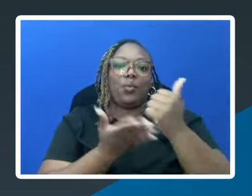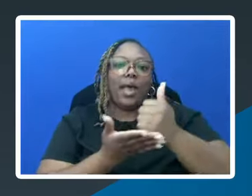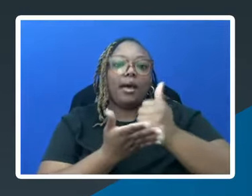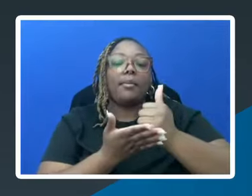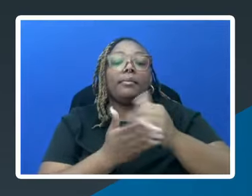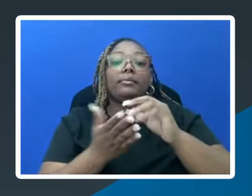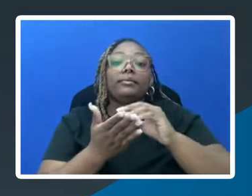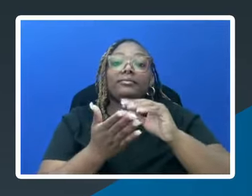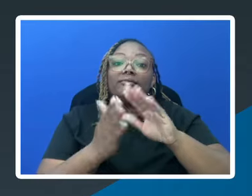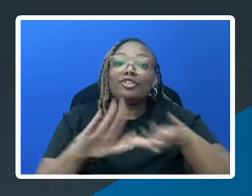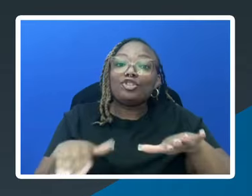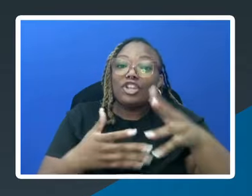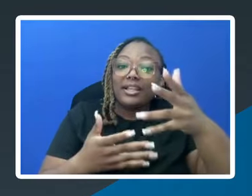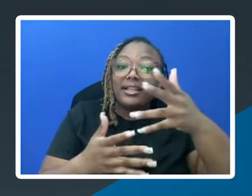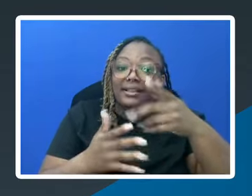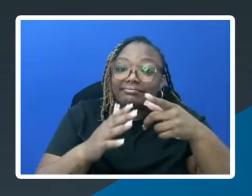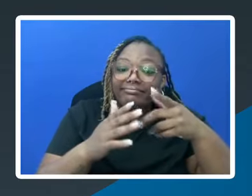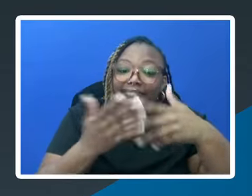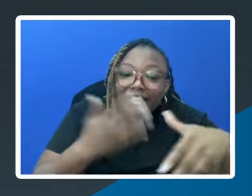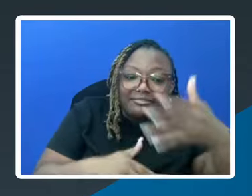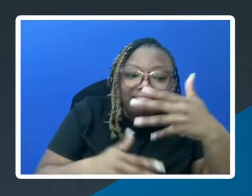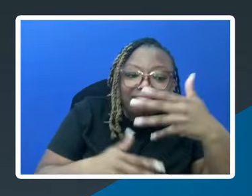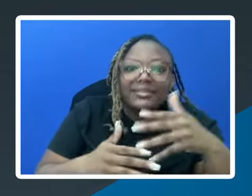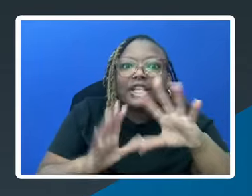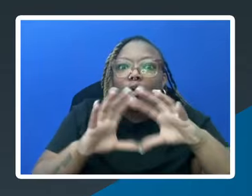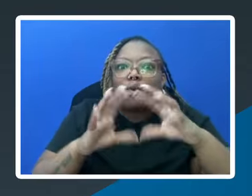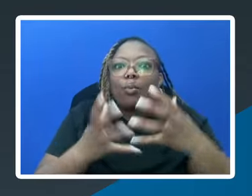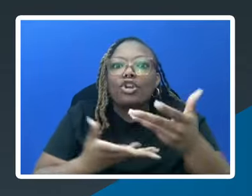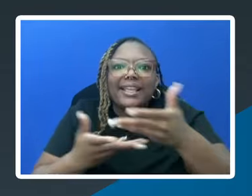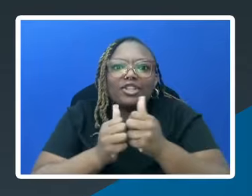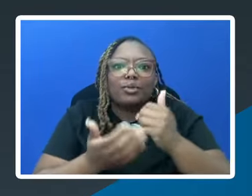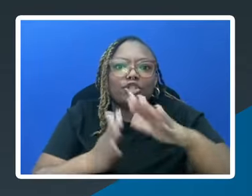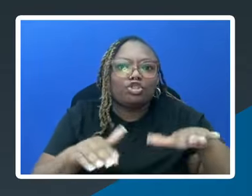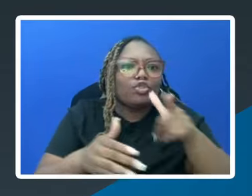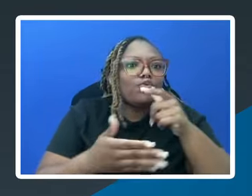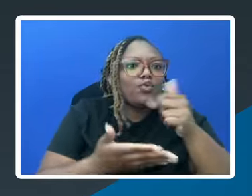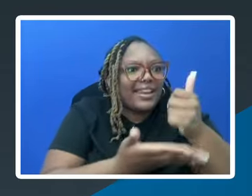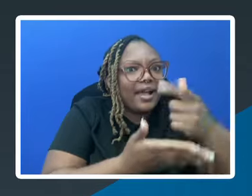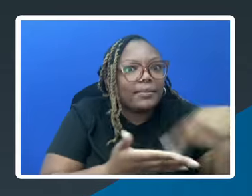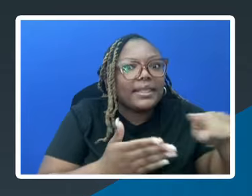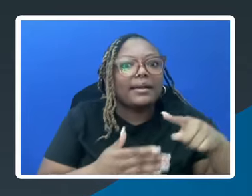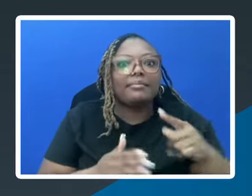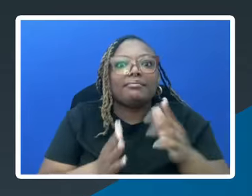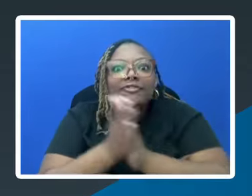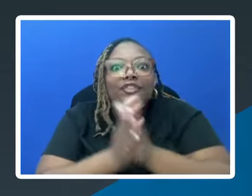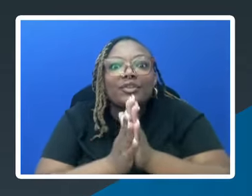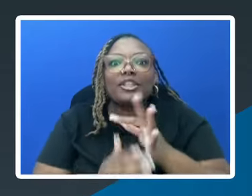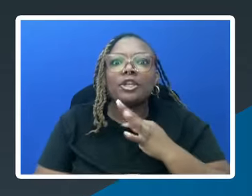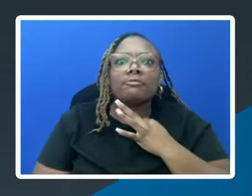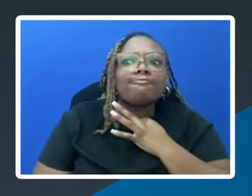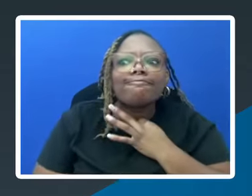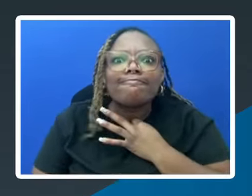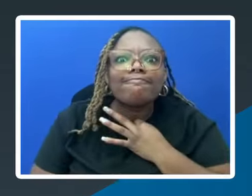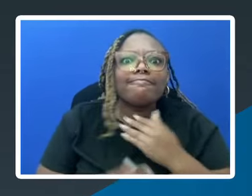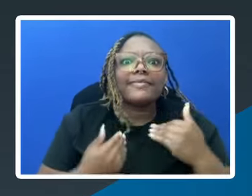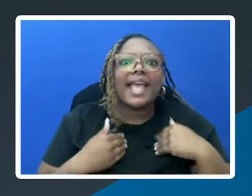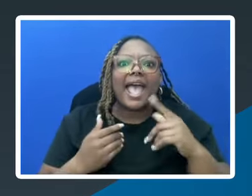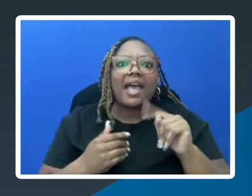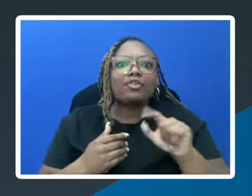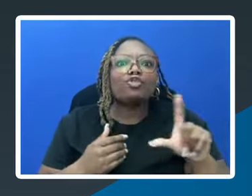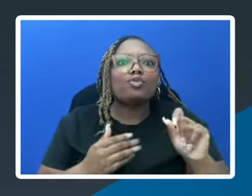with people that can help them think differently, help fuel their curiosity, help them have the tools to be artists and creators